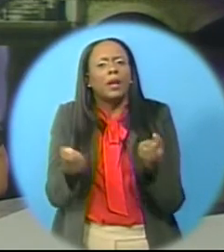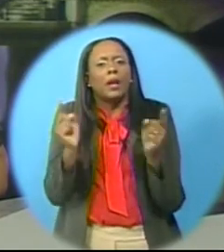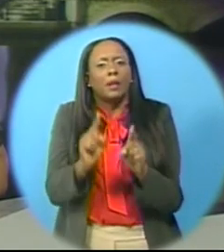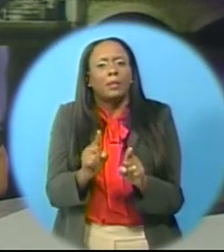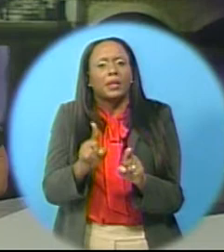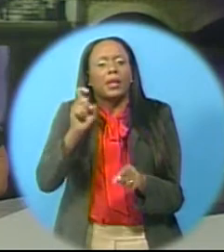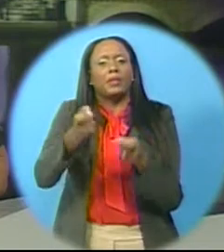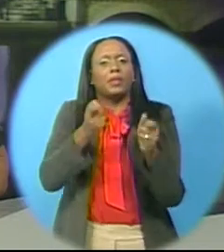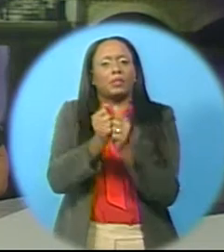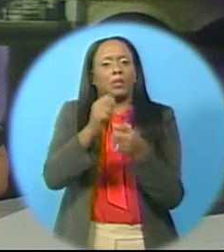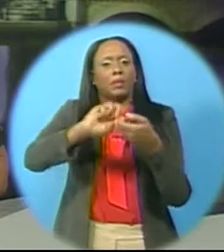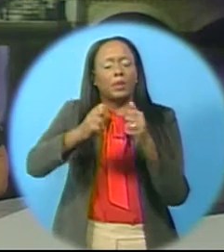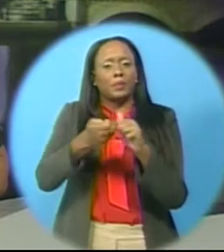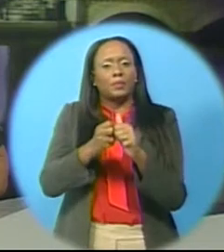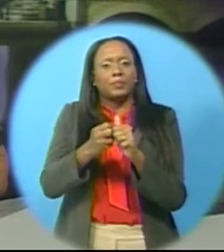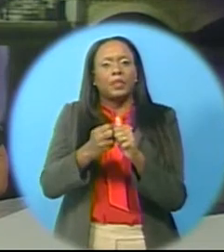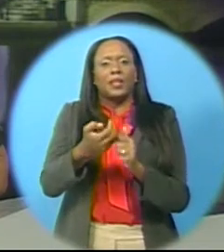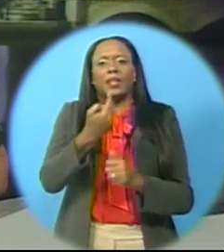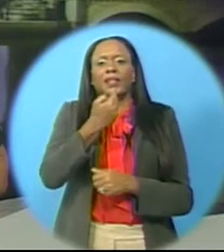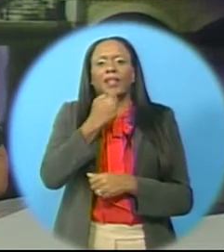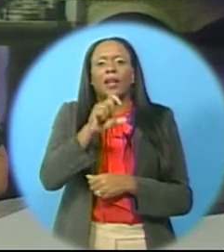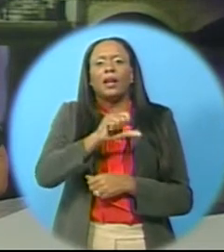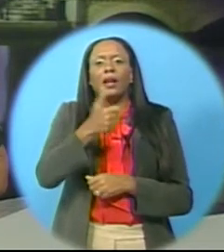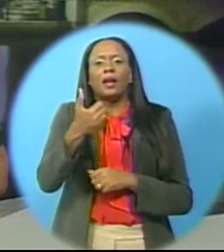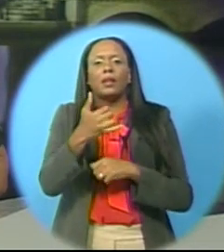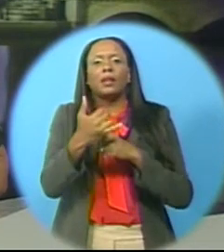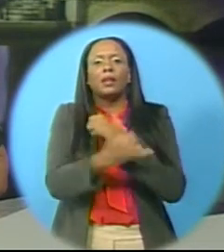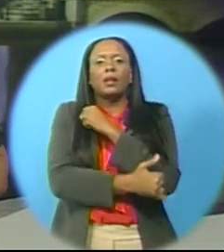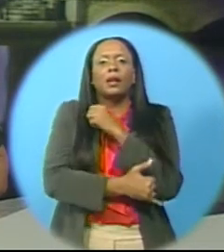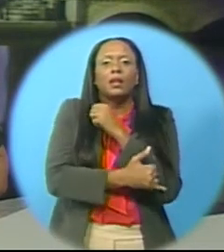is to deal with the problem. He revealed that source countries